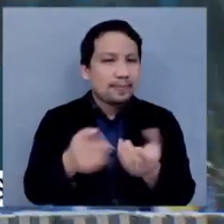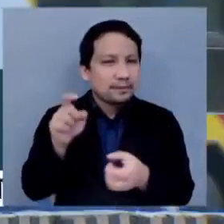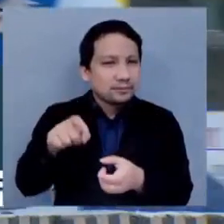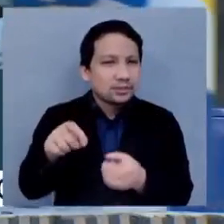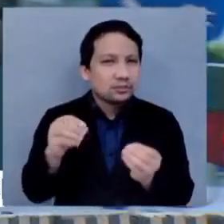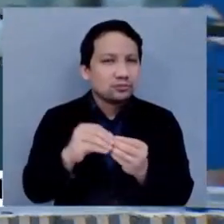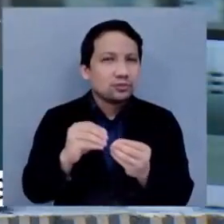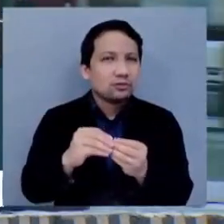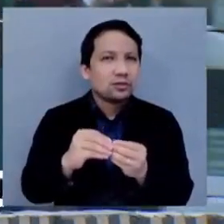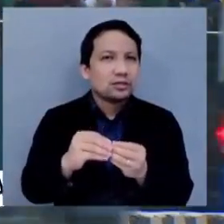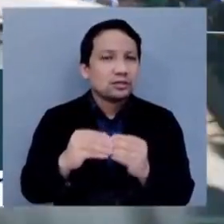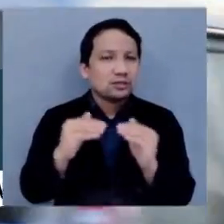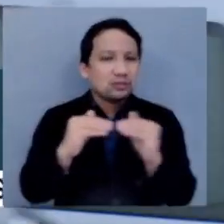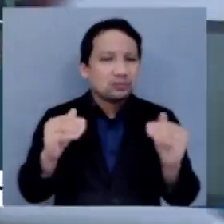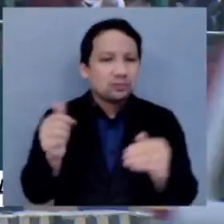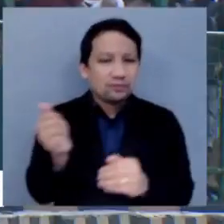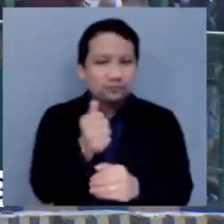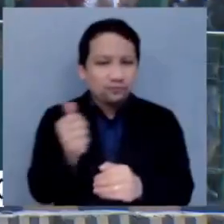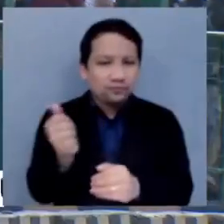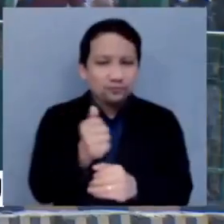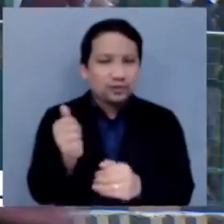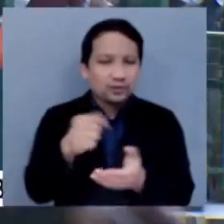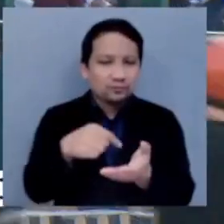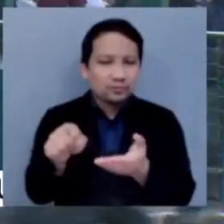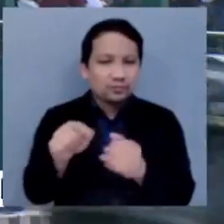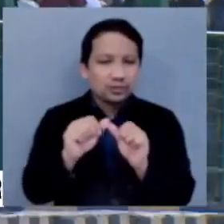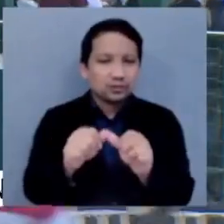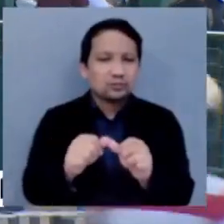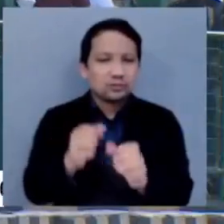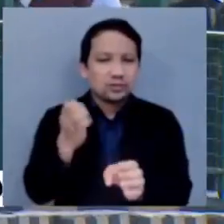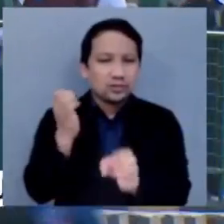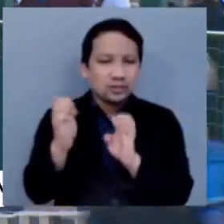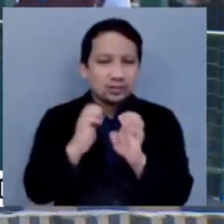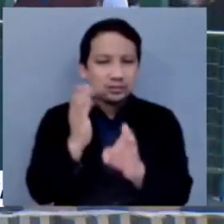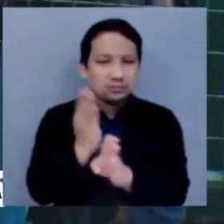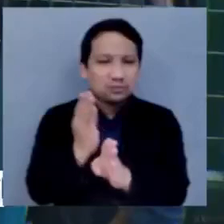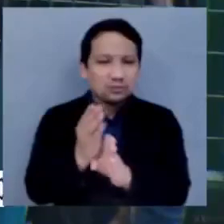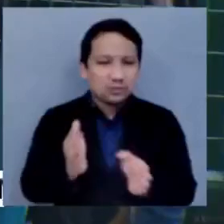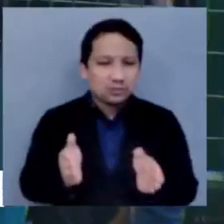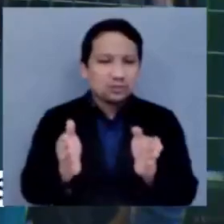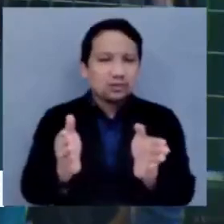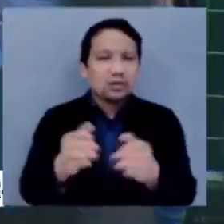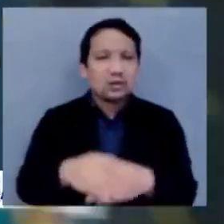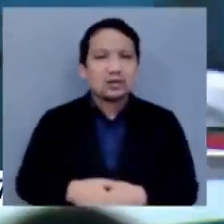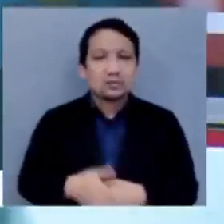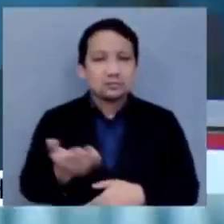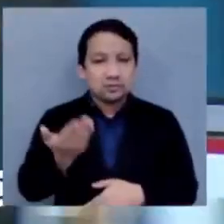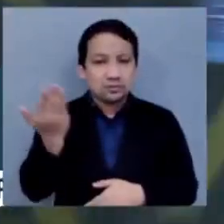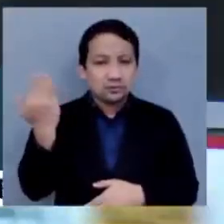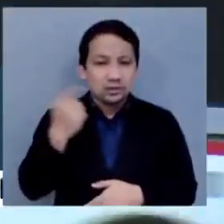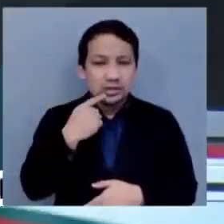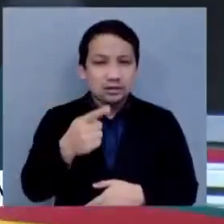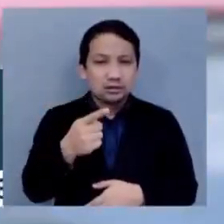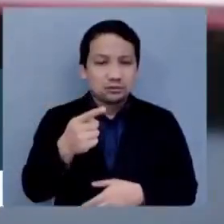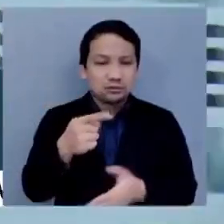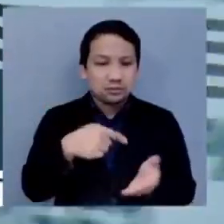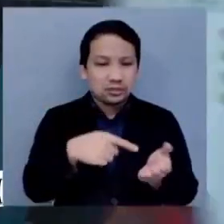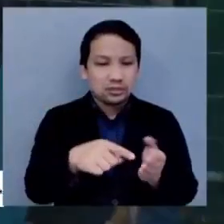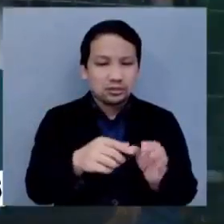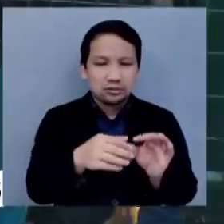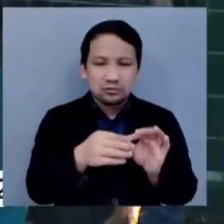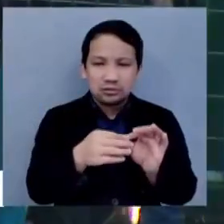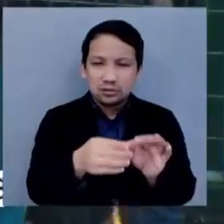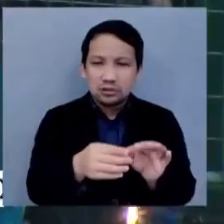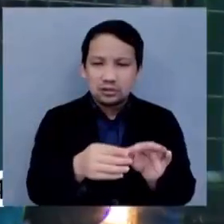a fare matrix for the EDSA bus carousel. However, based on the previous rates charged by the said route, the